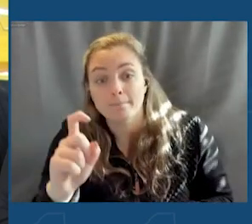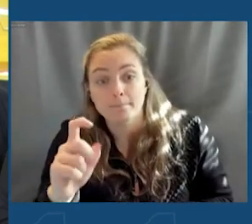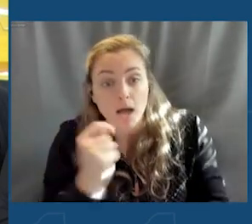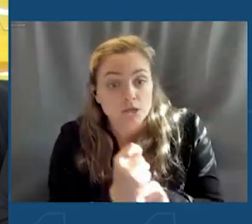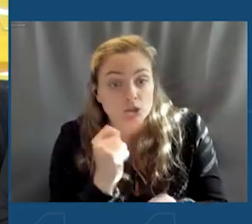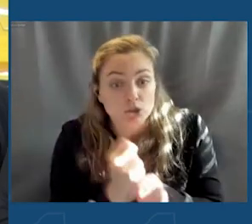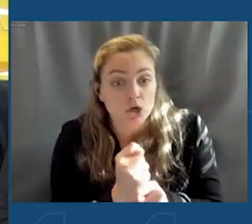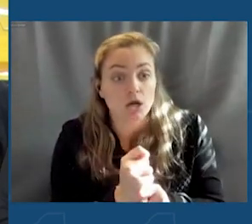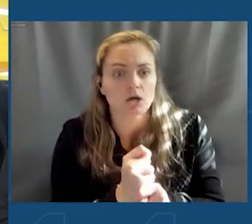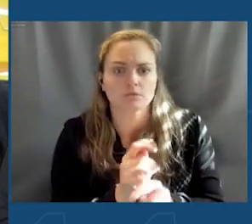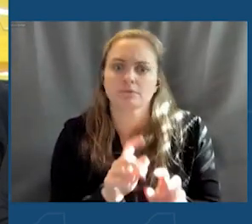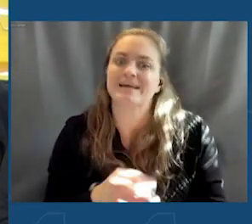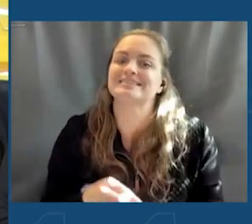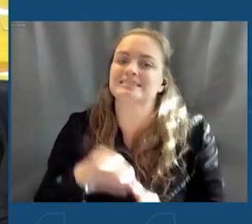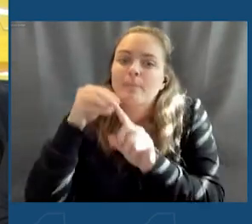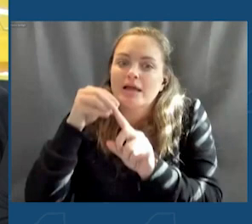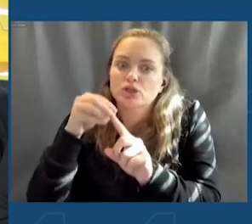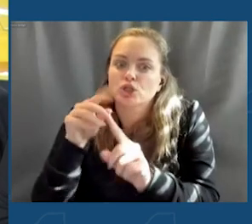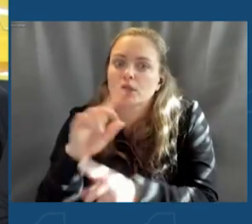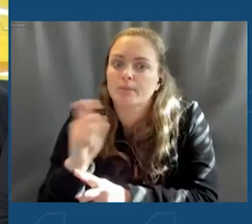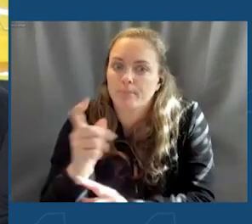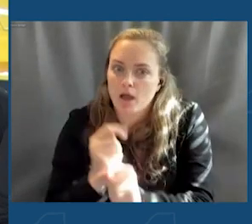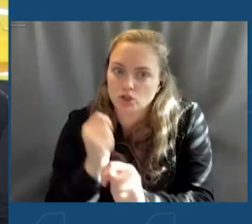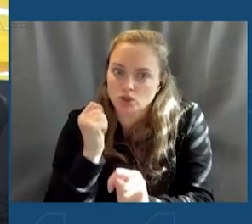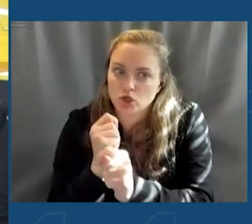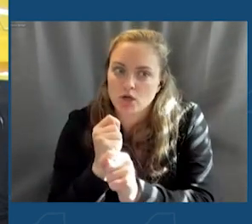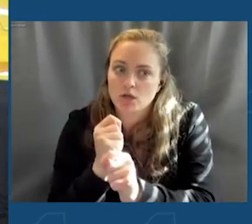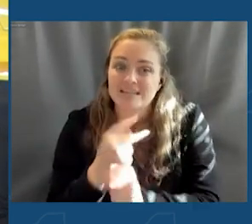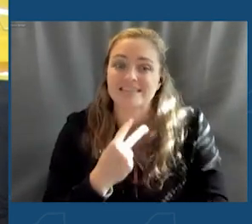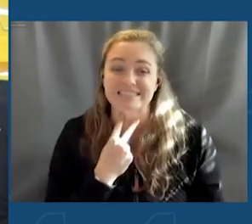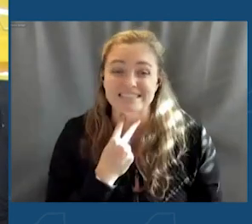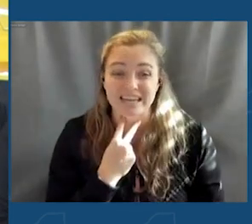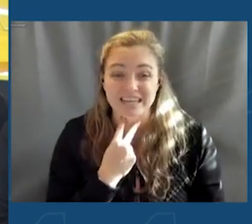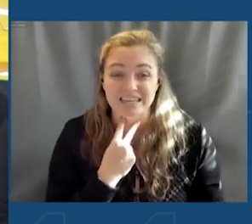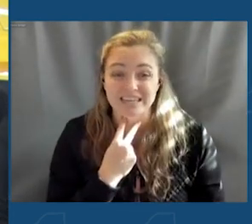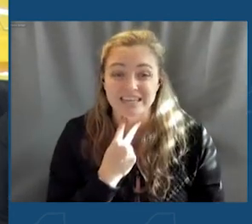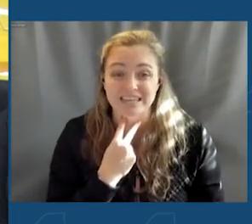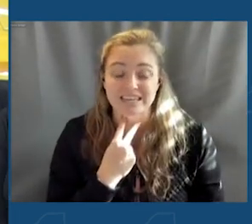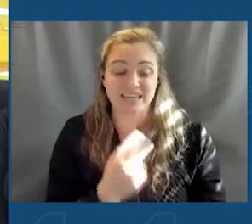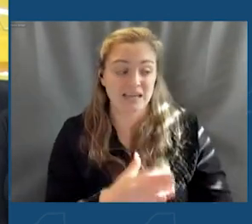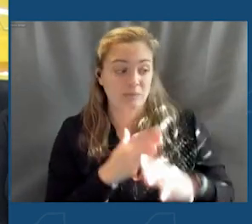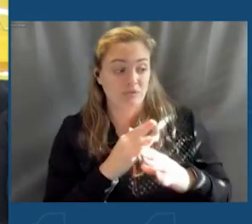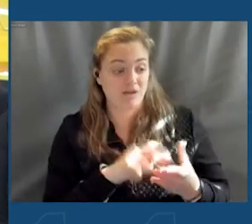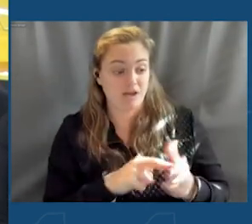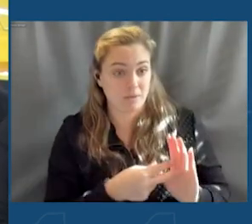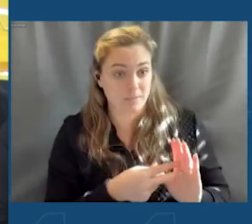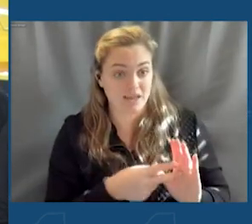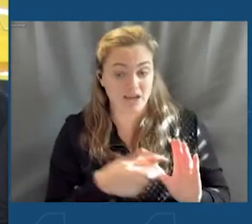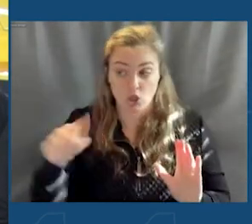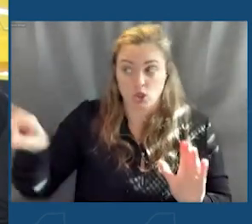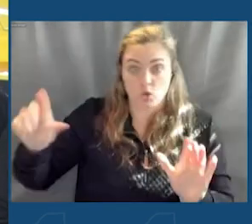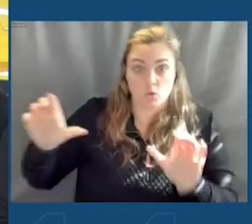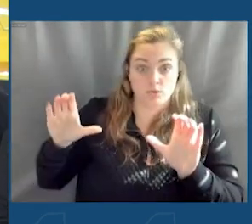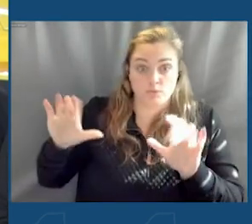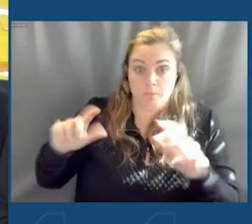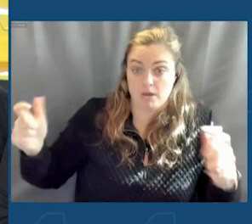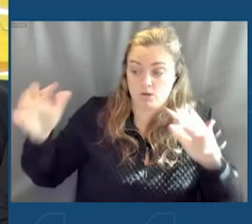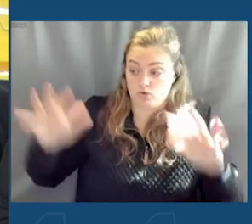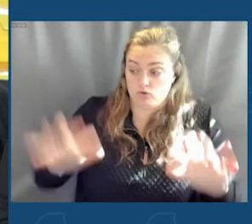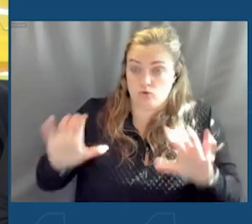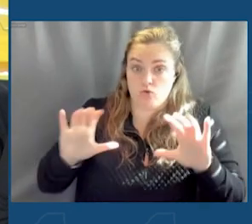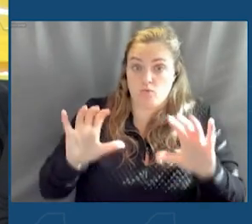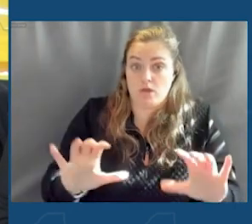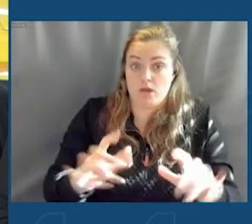especially box trucks, that just get stuck on the road can prevent these big plows from doing their